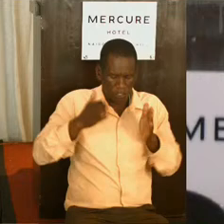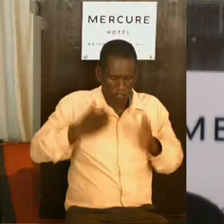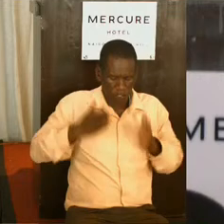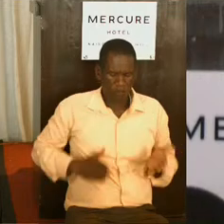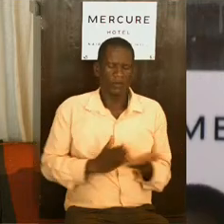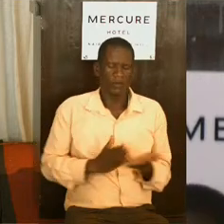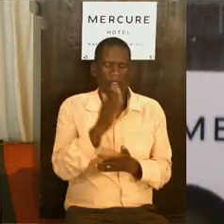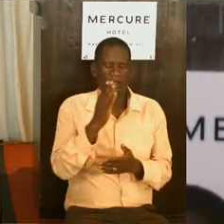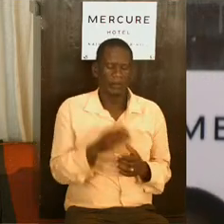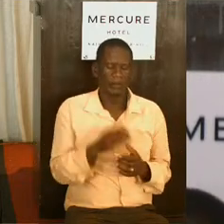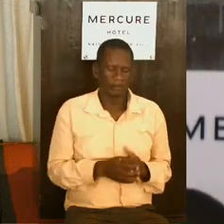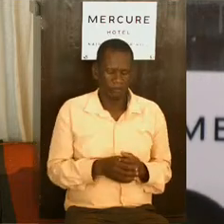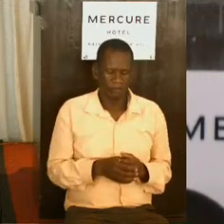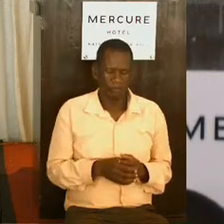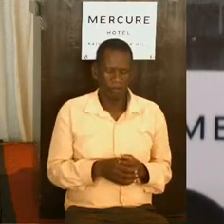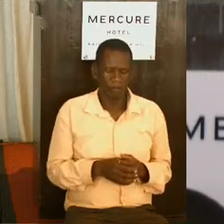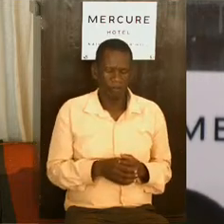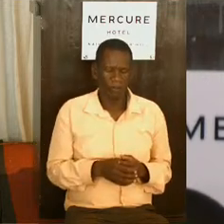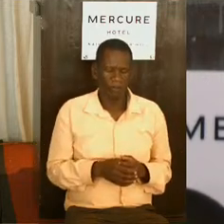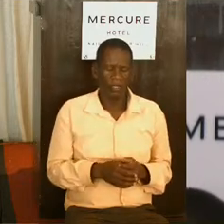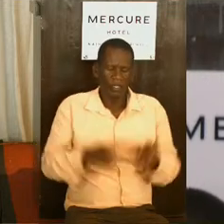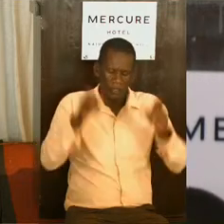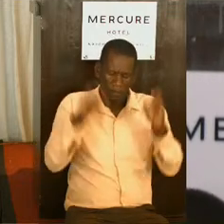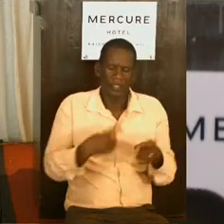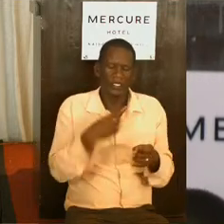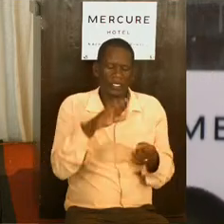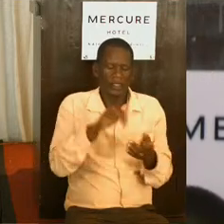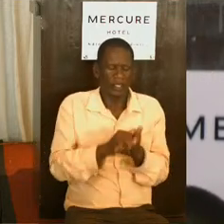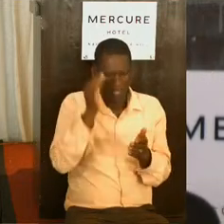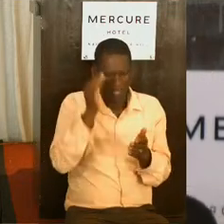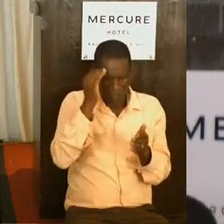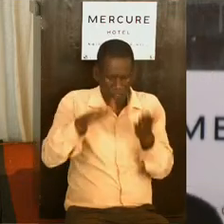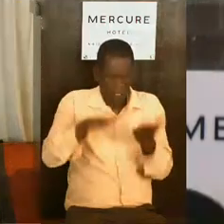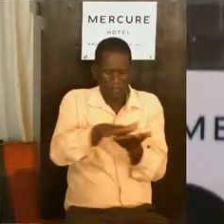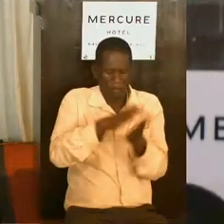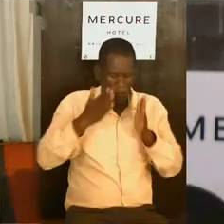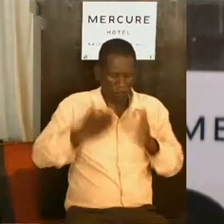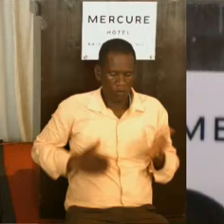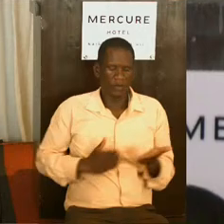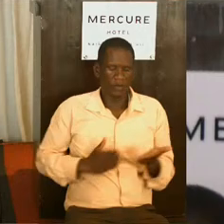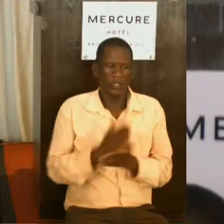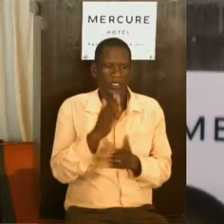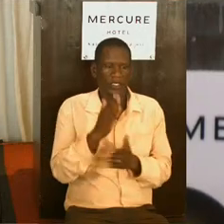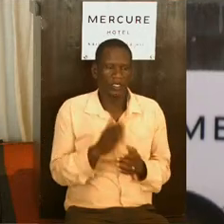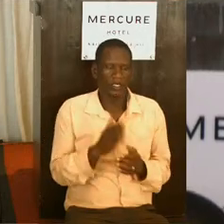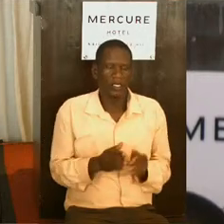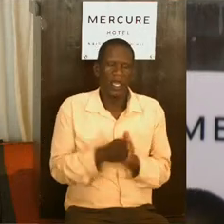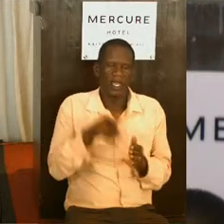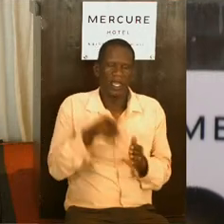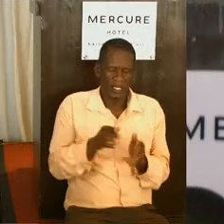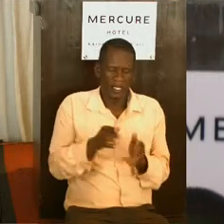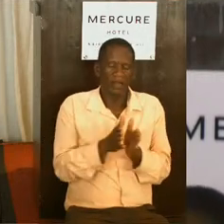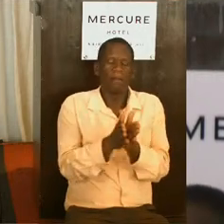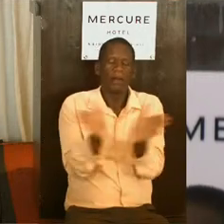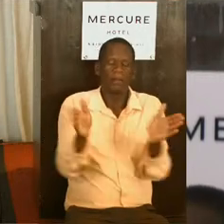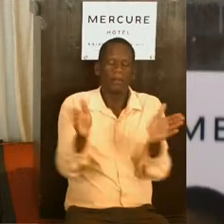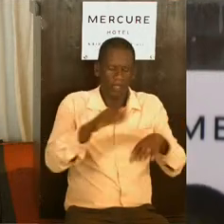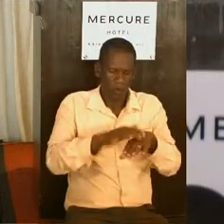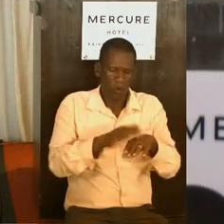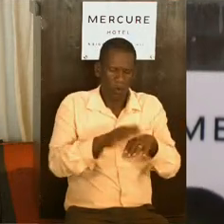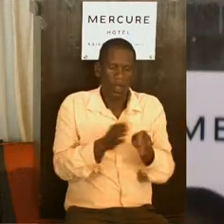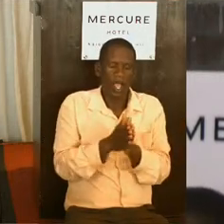right it must state that education is a basic human right it is a public good